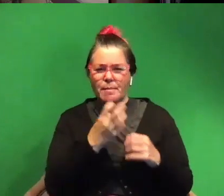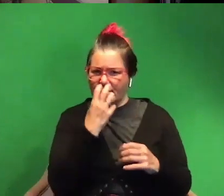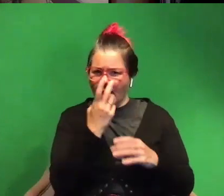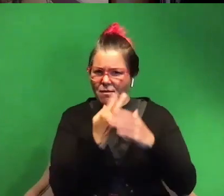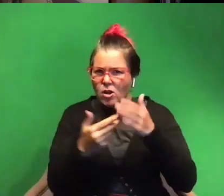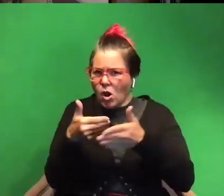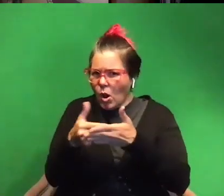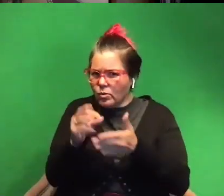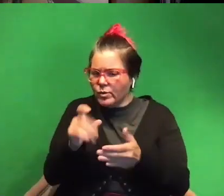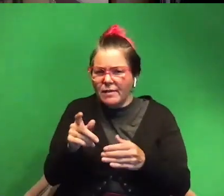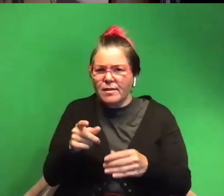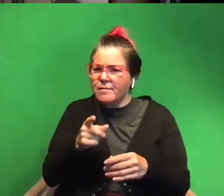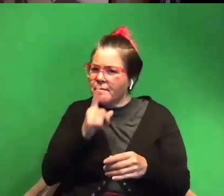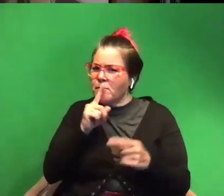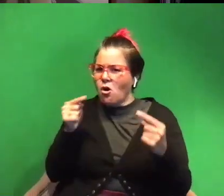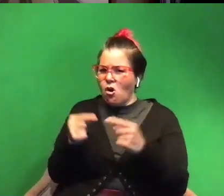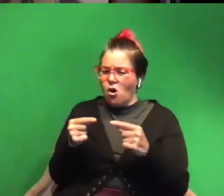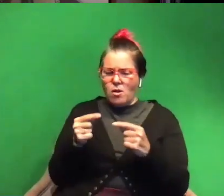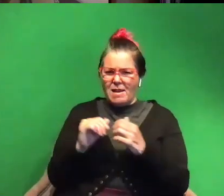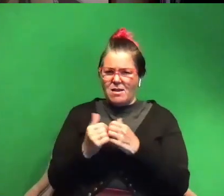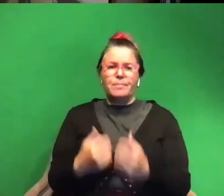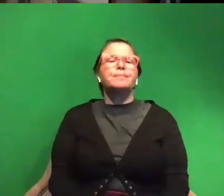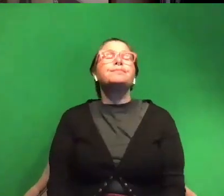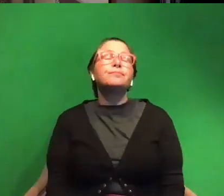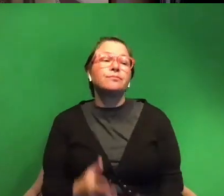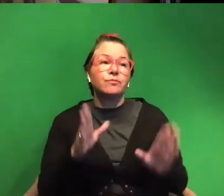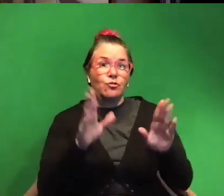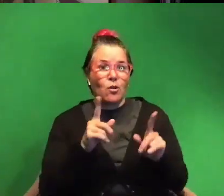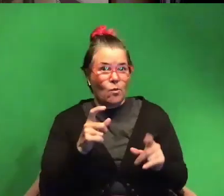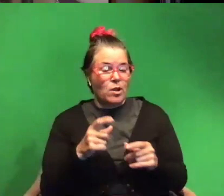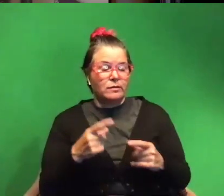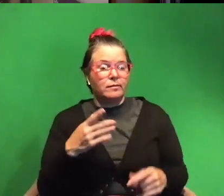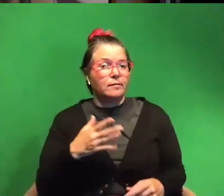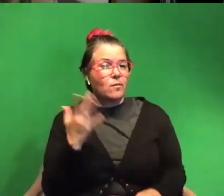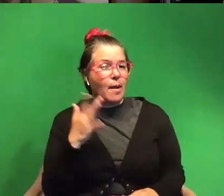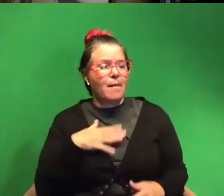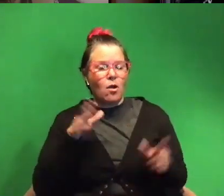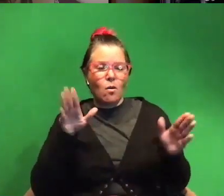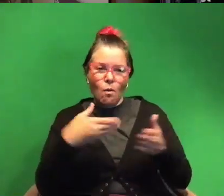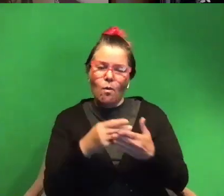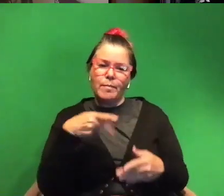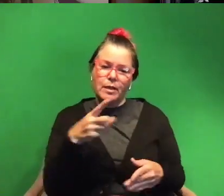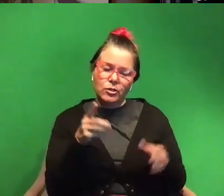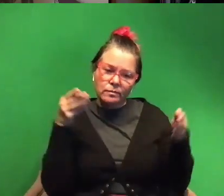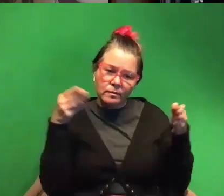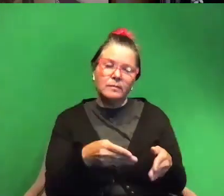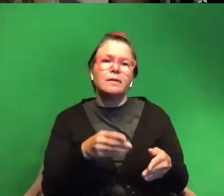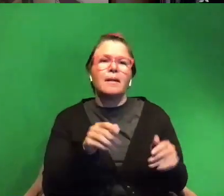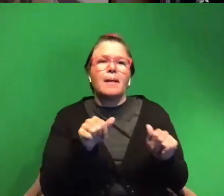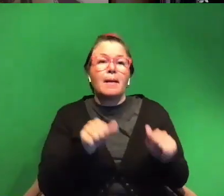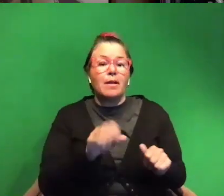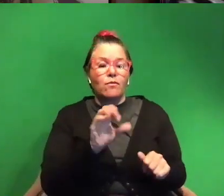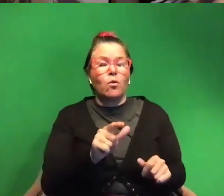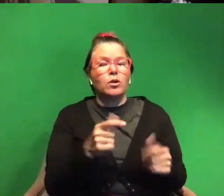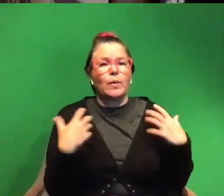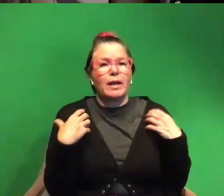don't harm them. So this is actually a really great question for me, because my whole PhD was on the ability of corals to